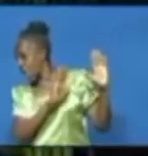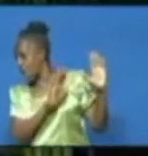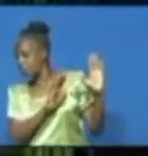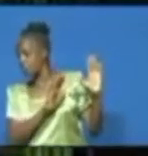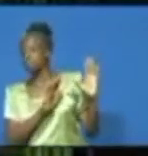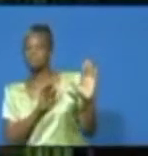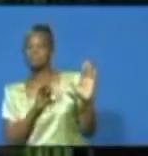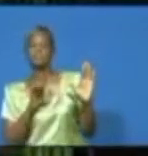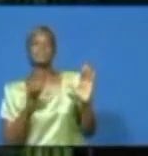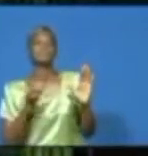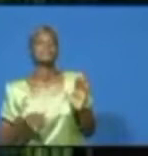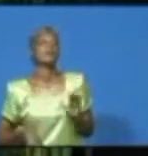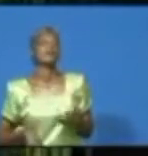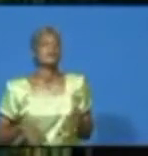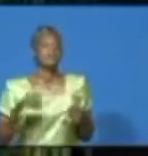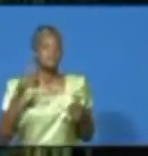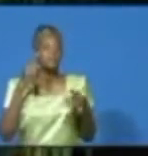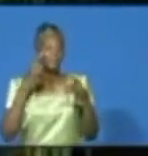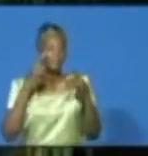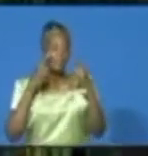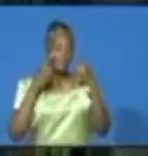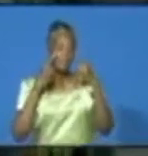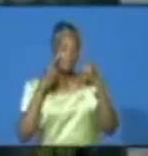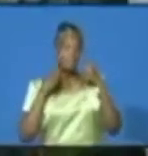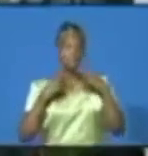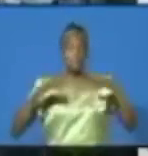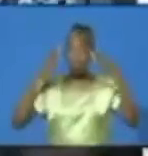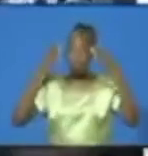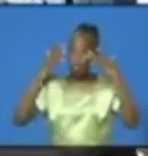Not a sign nor a tear.